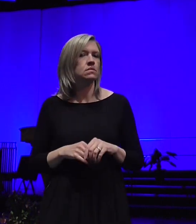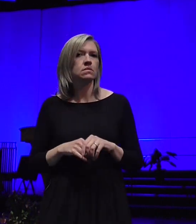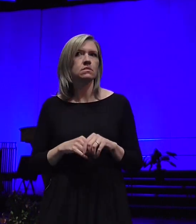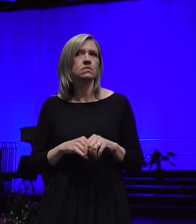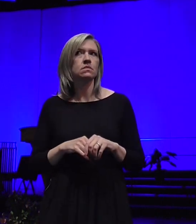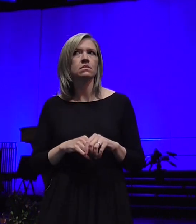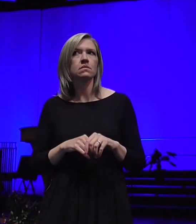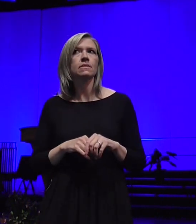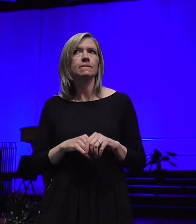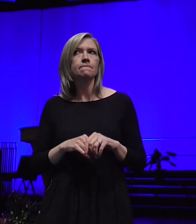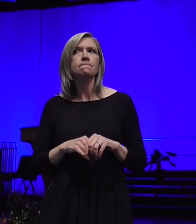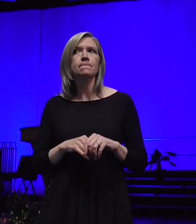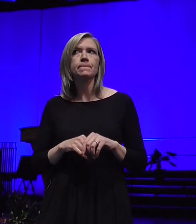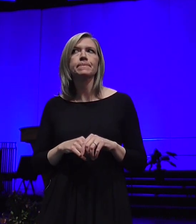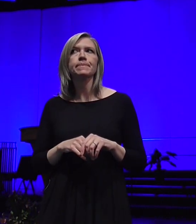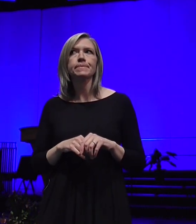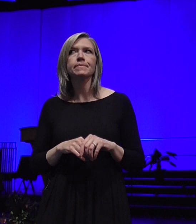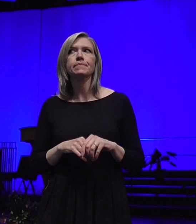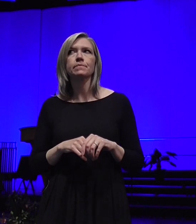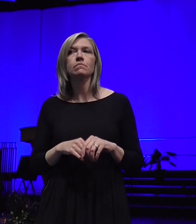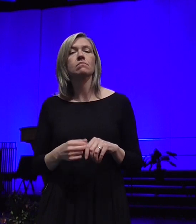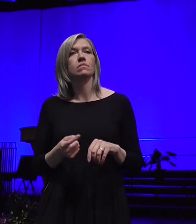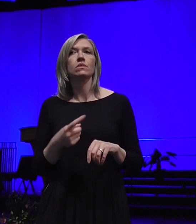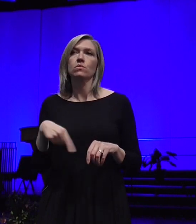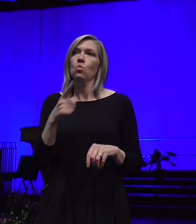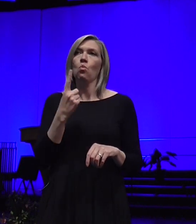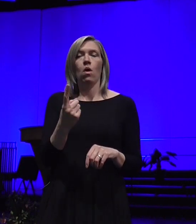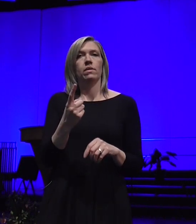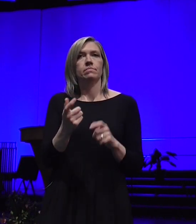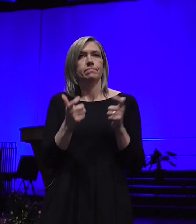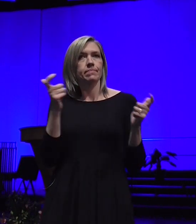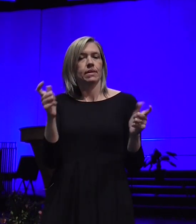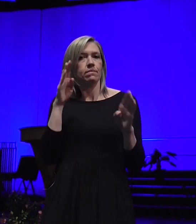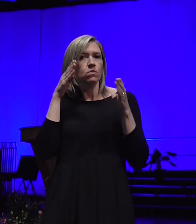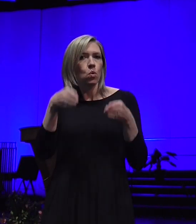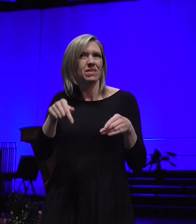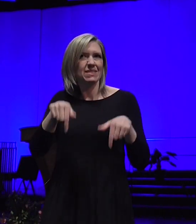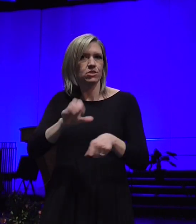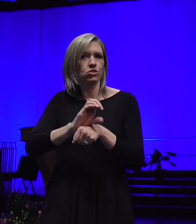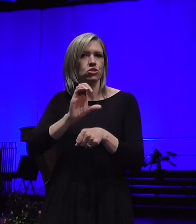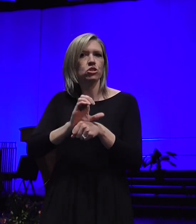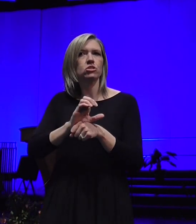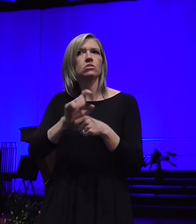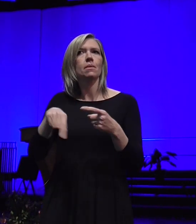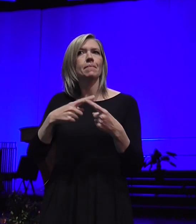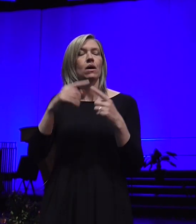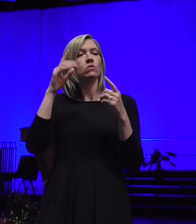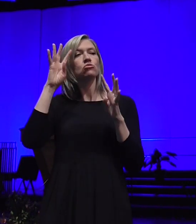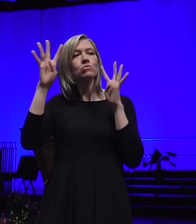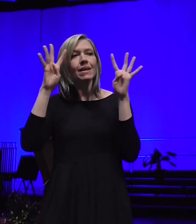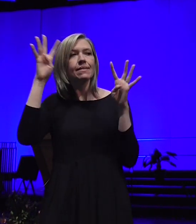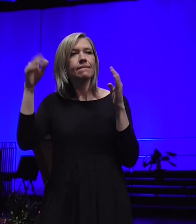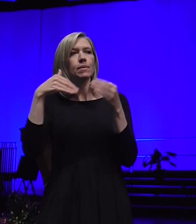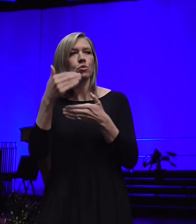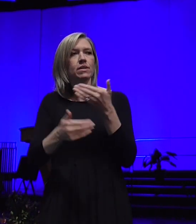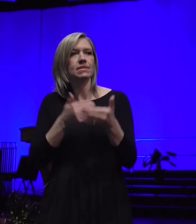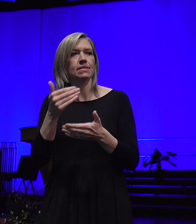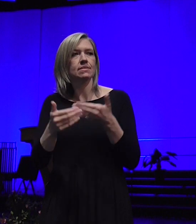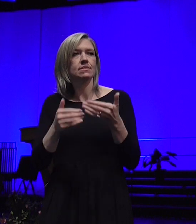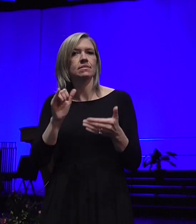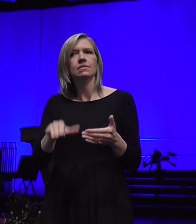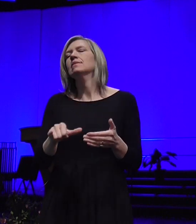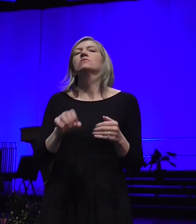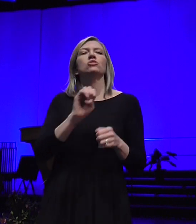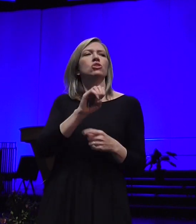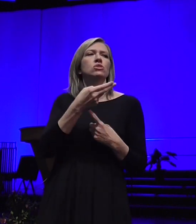A big thing that we're good at teaching here at Mile High Church is the creative process. It's really where Ernest